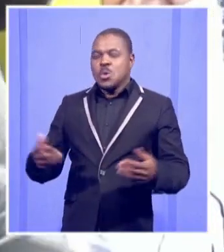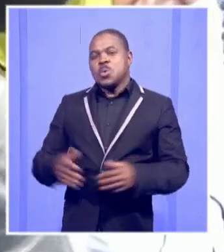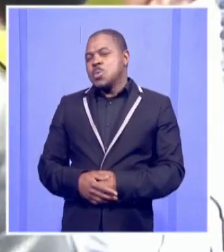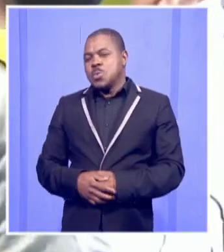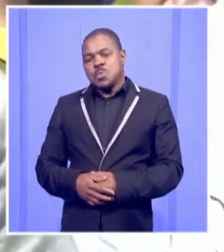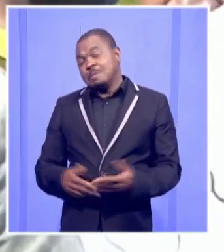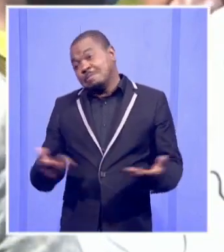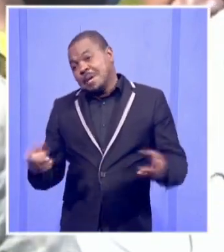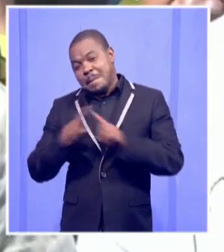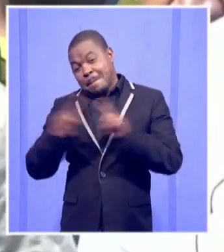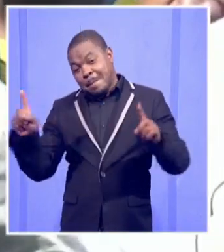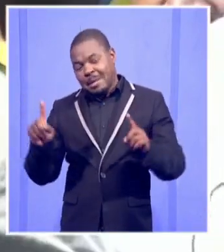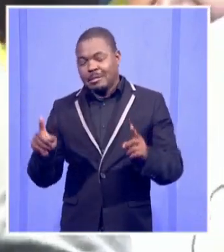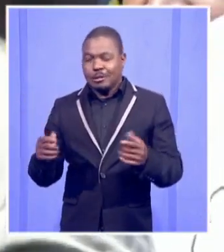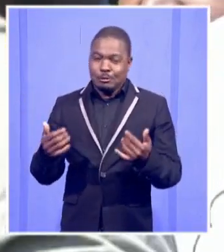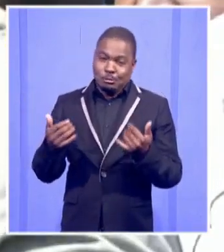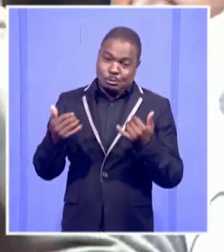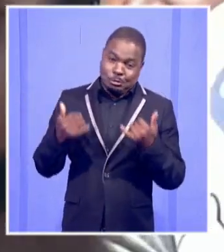But today,